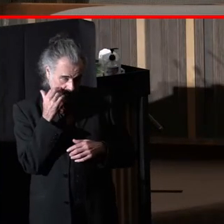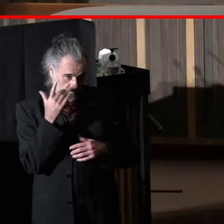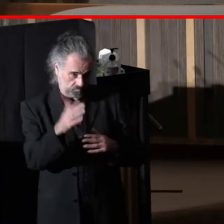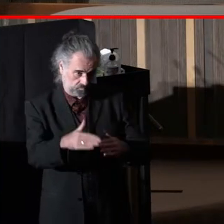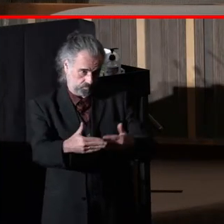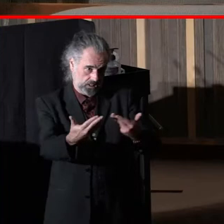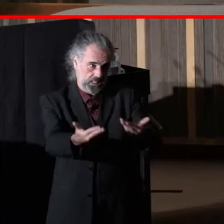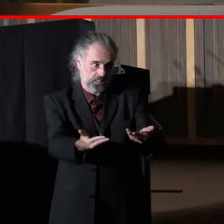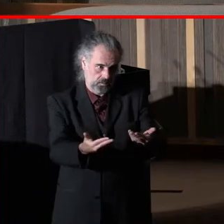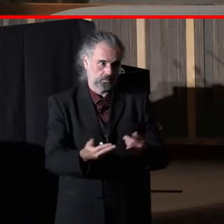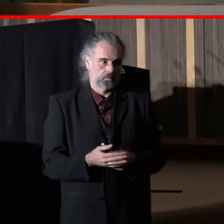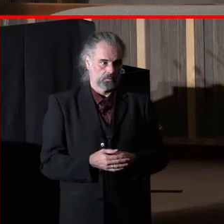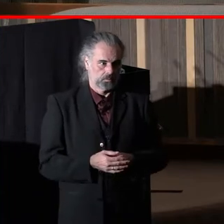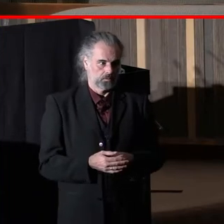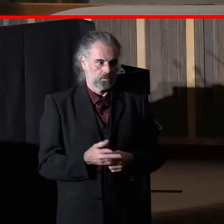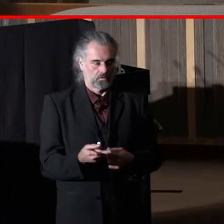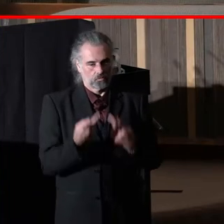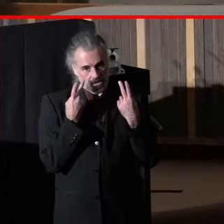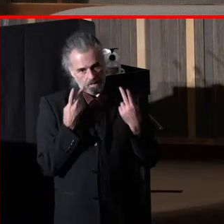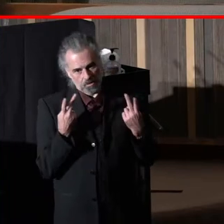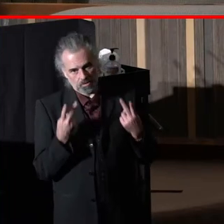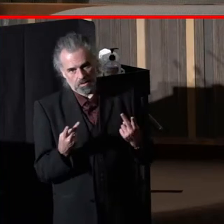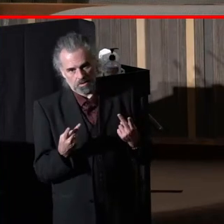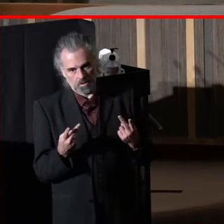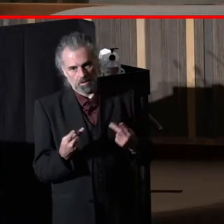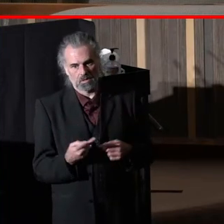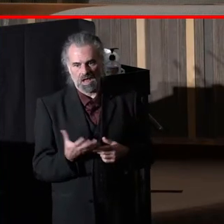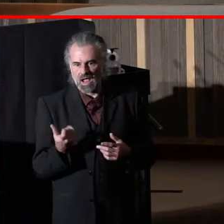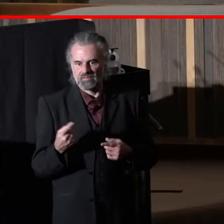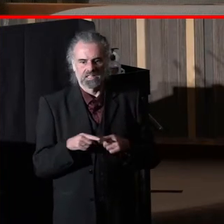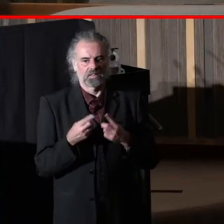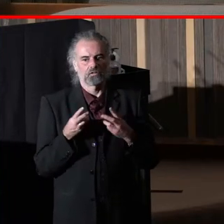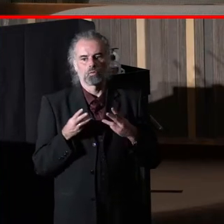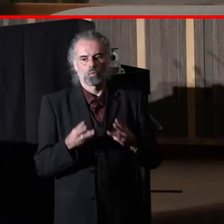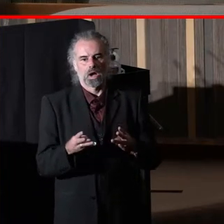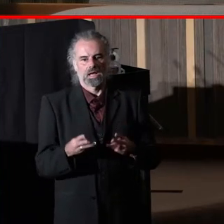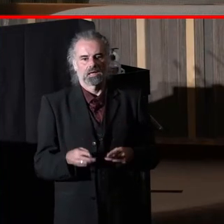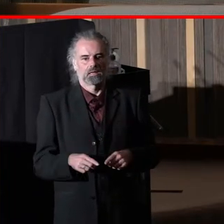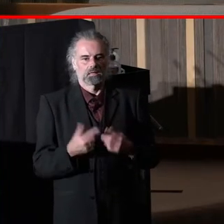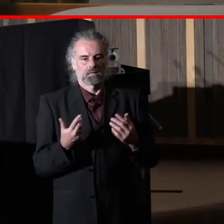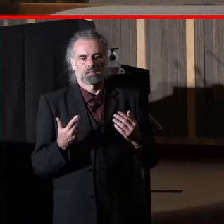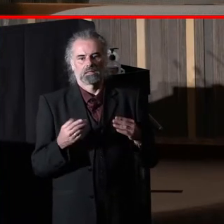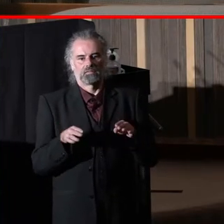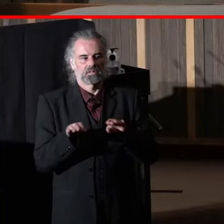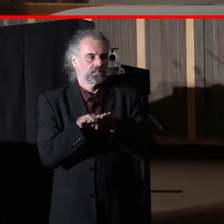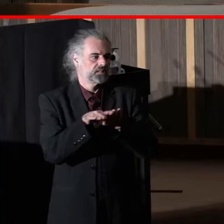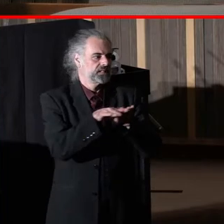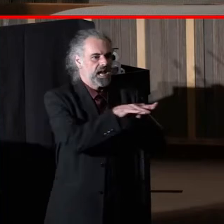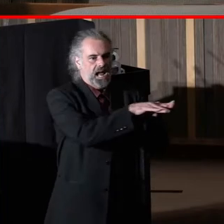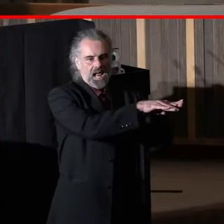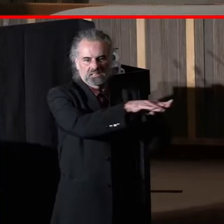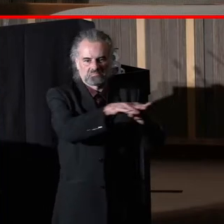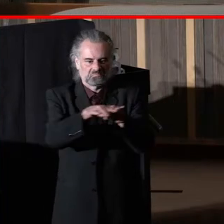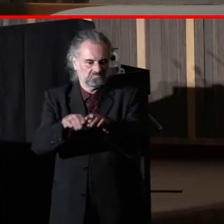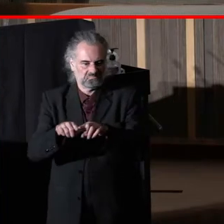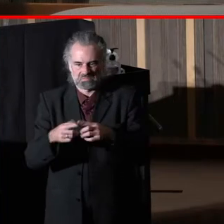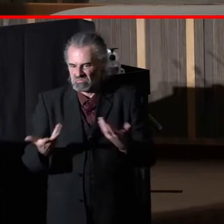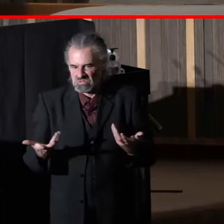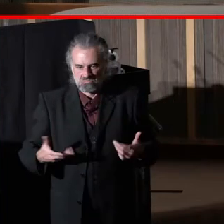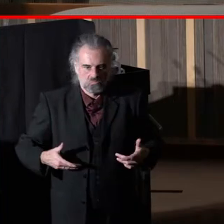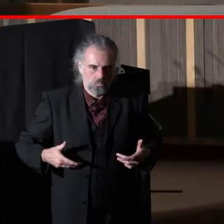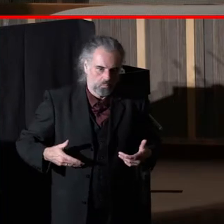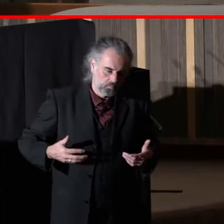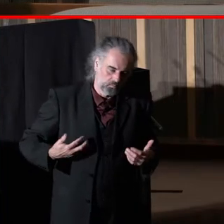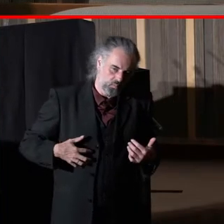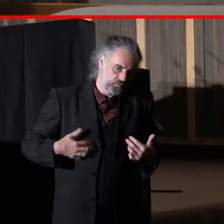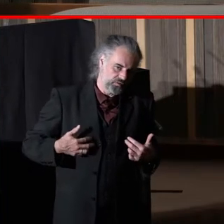to us, because you've demonstrated to us tonight that there are different ways and different standards and different motivations.